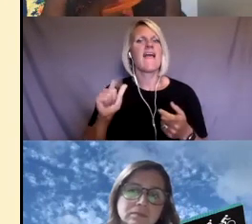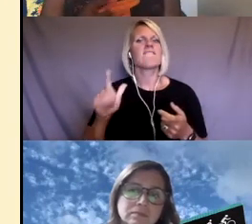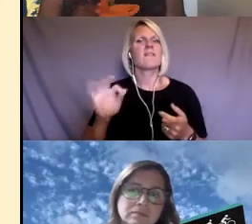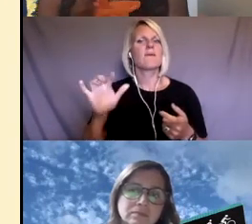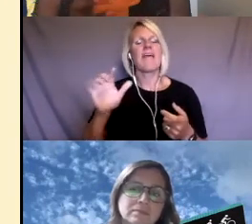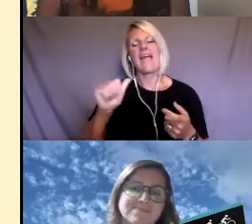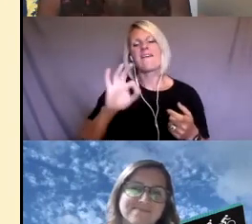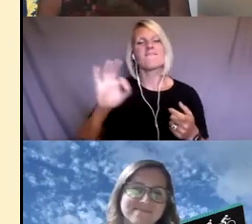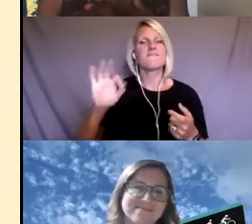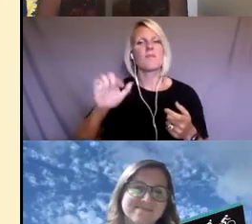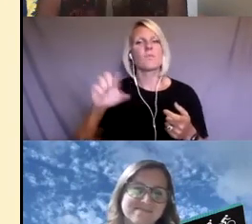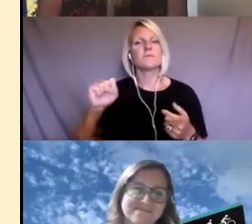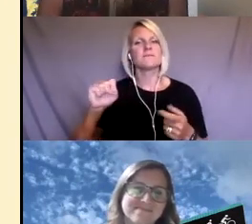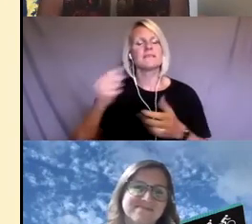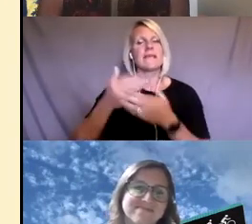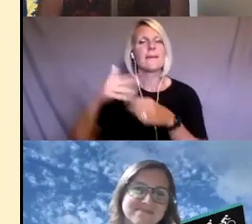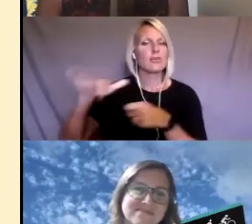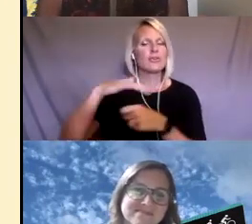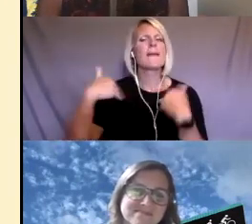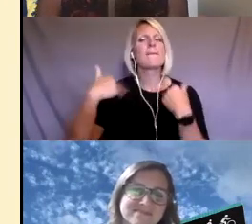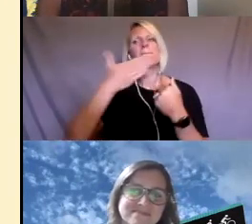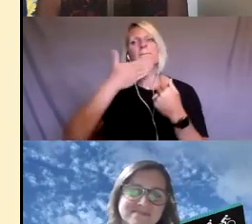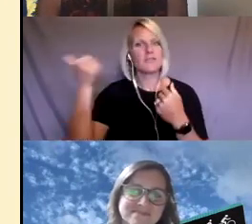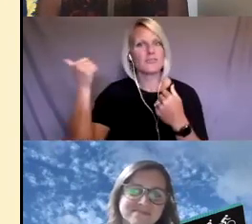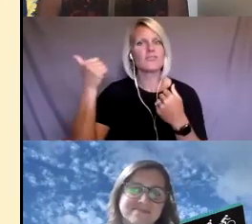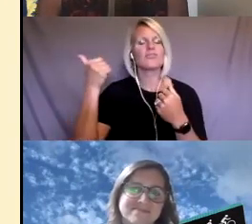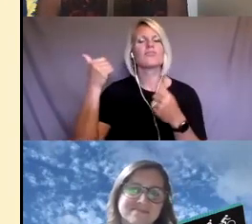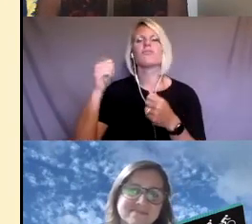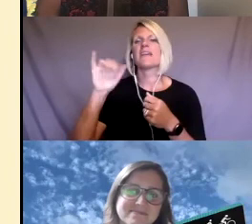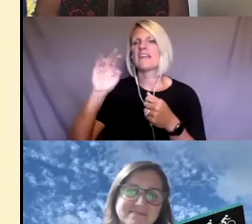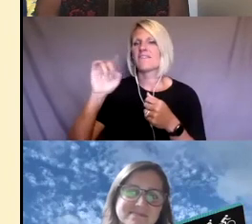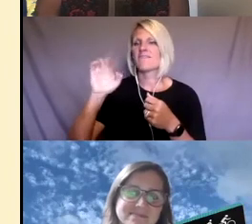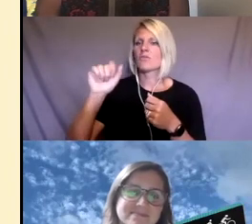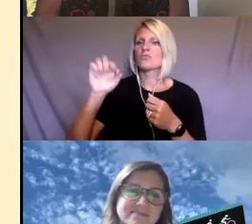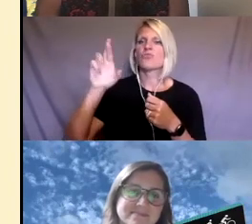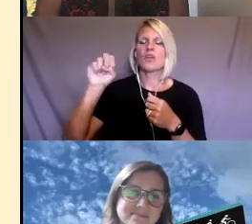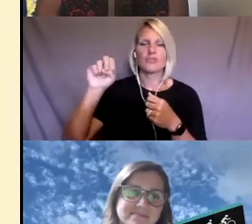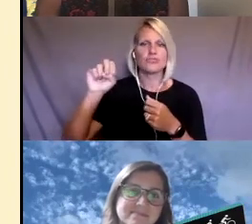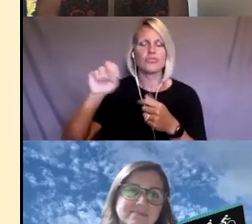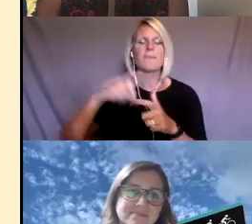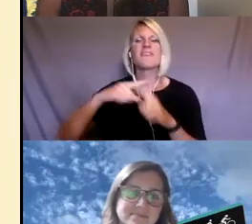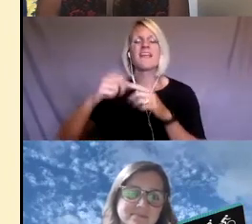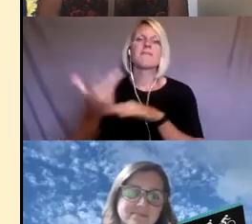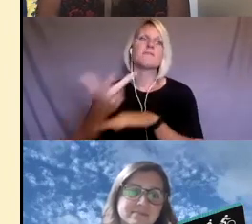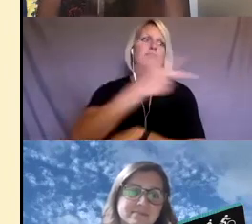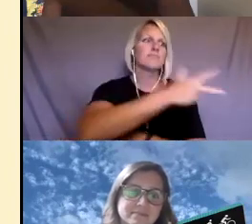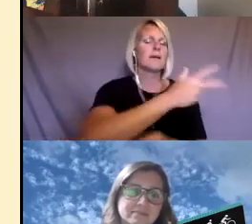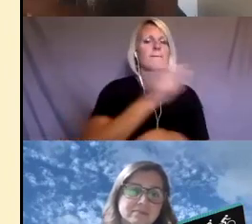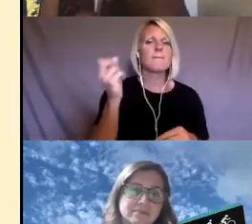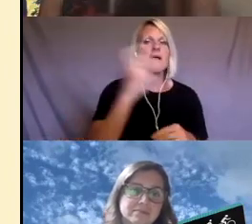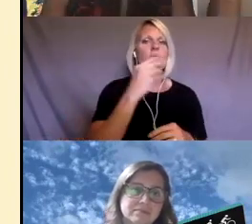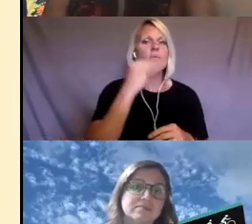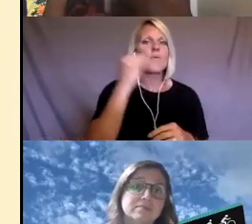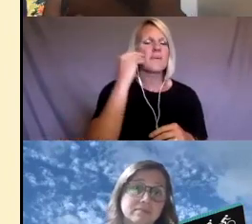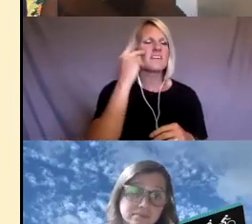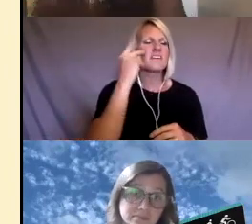that had better infrastructure, but just having to bus back home and see Milwaukee look